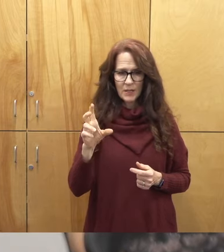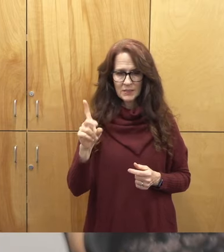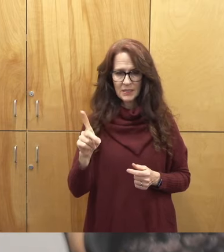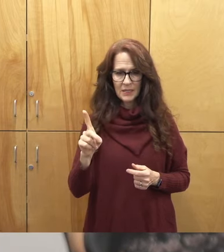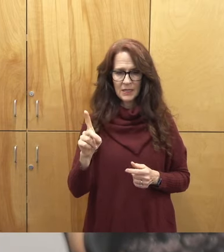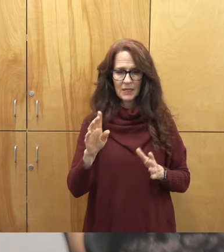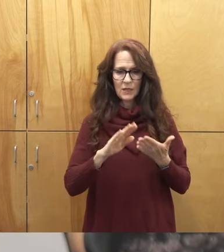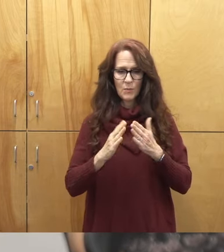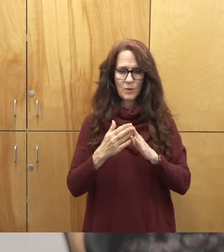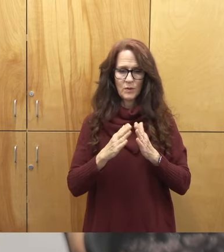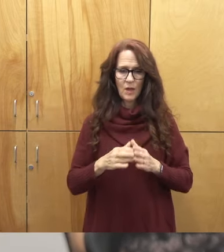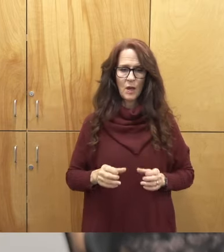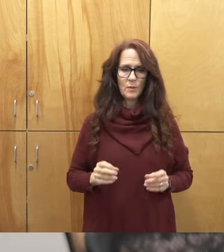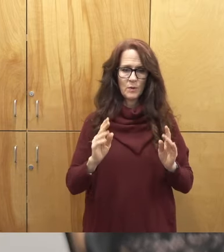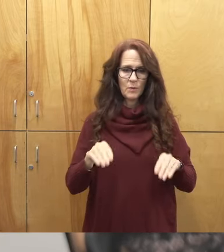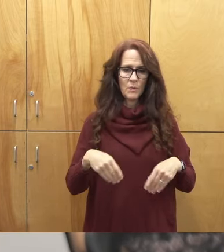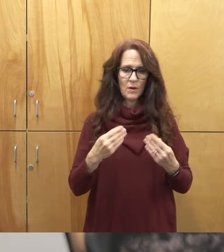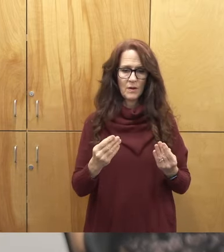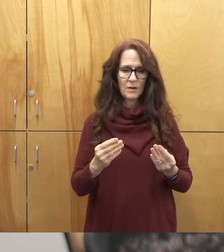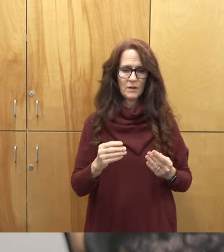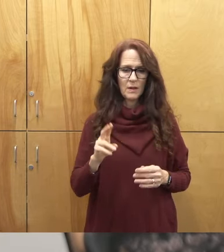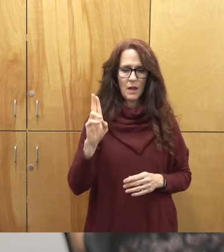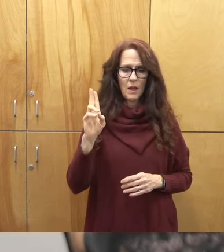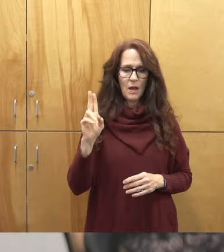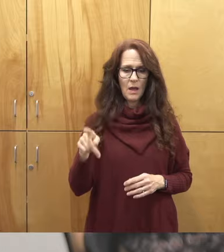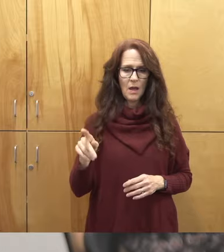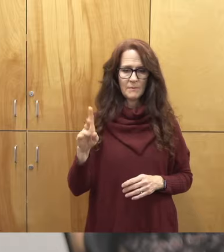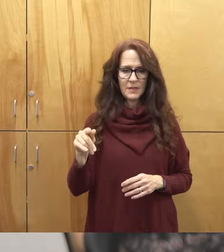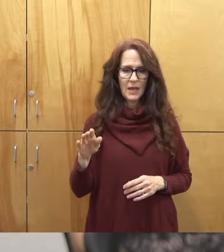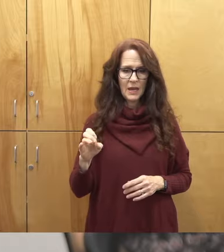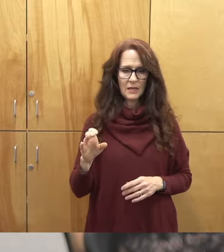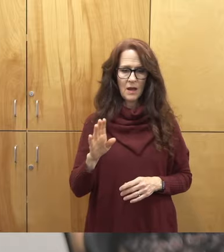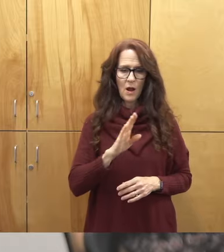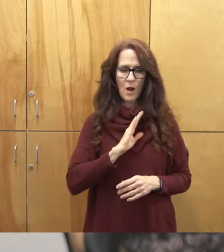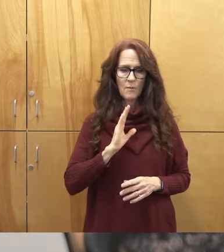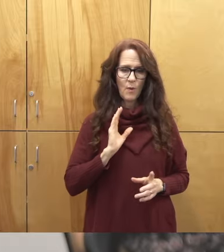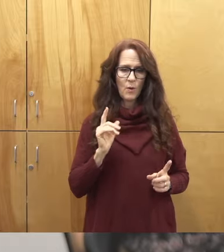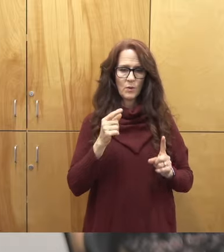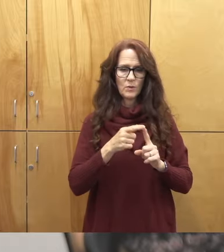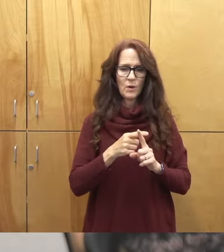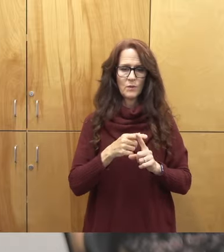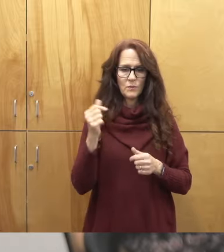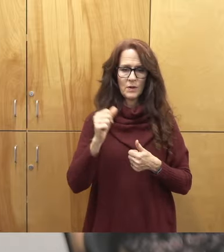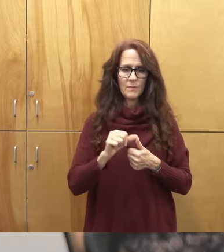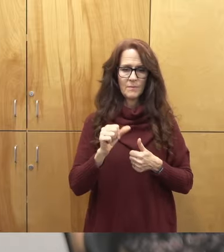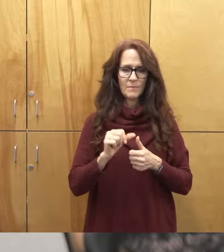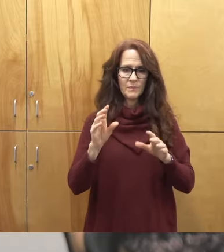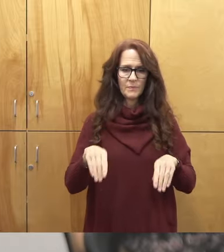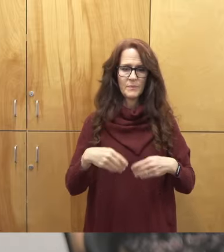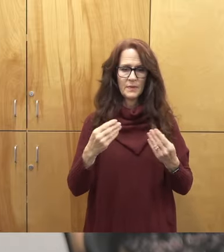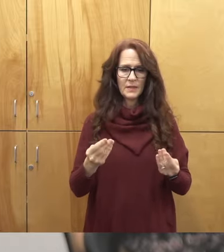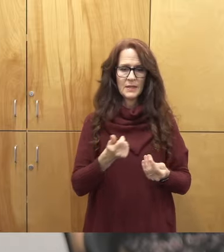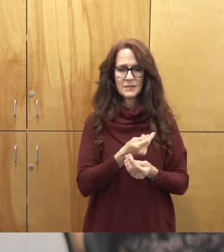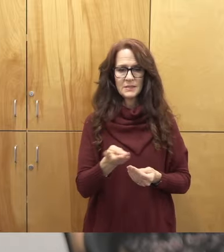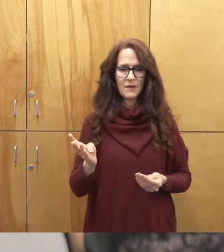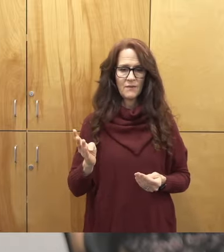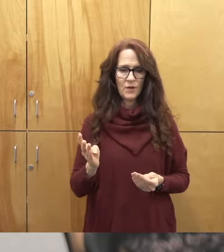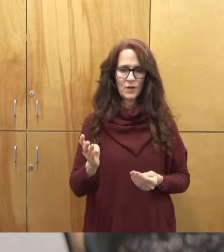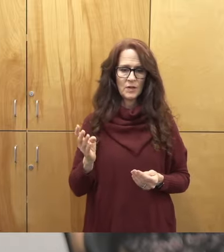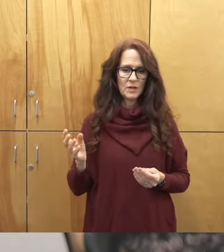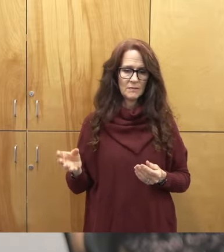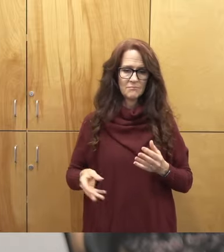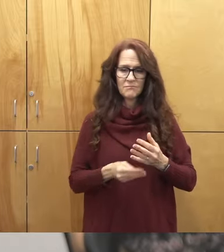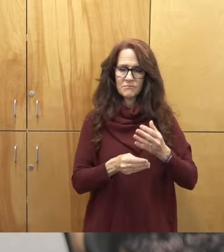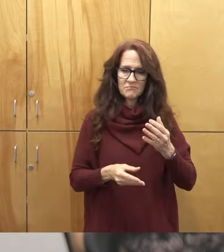the opportunity to provide an update on our board goals. As you recall, we have been providing several updates throughout the